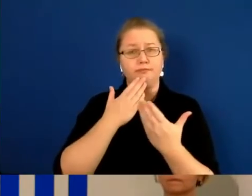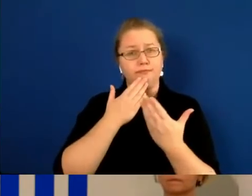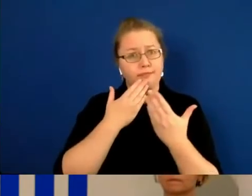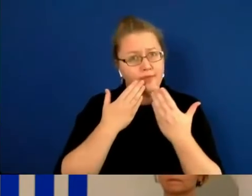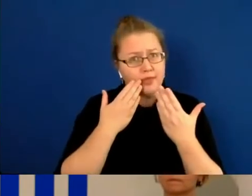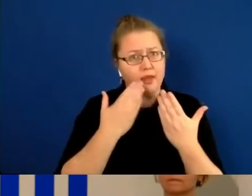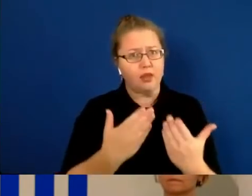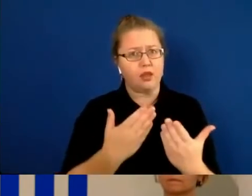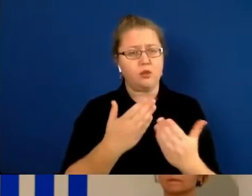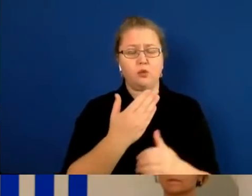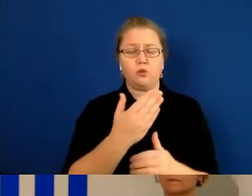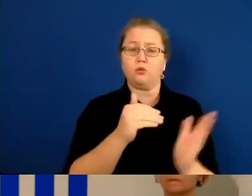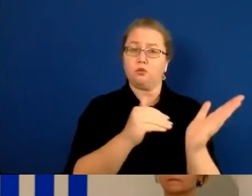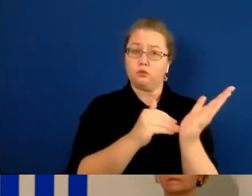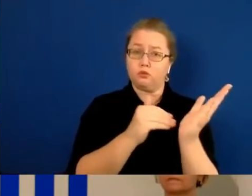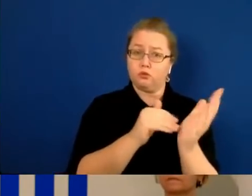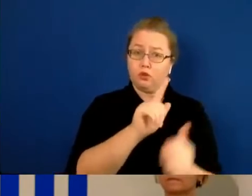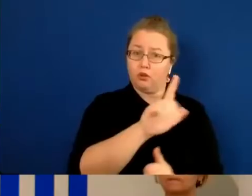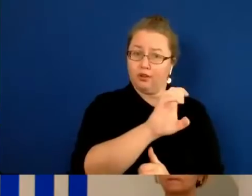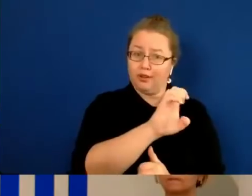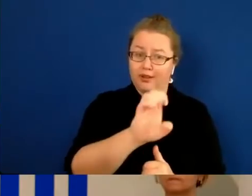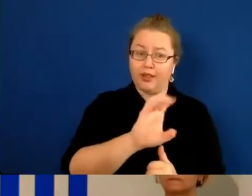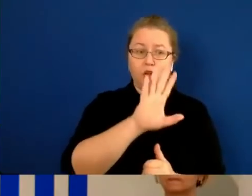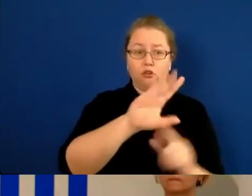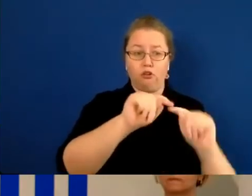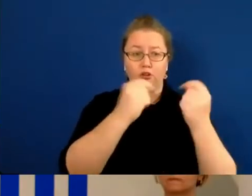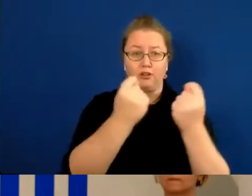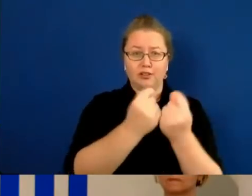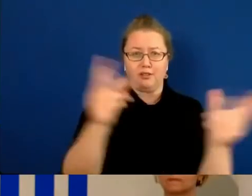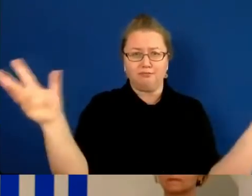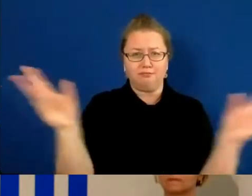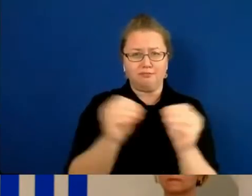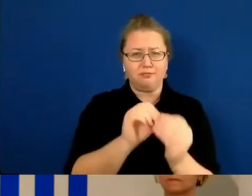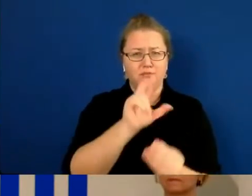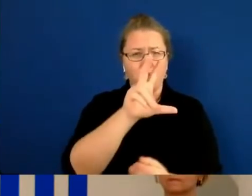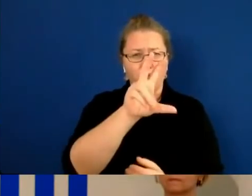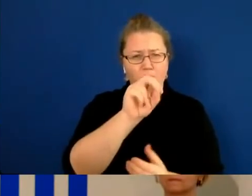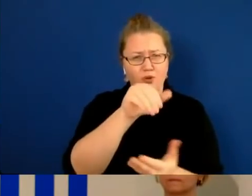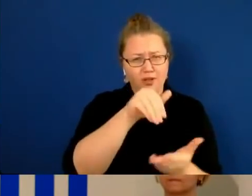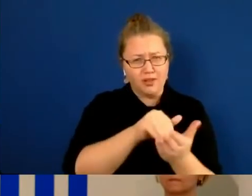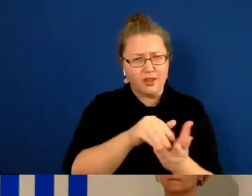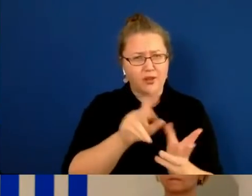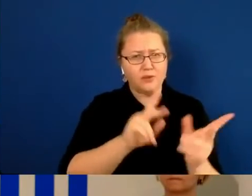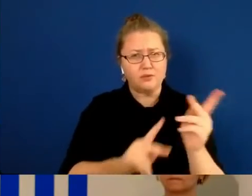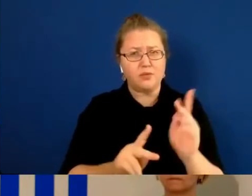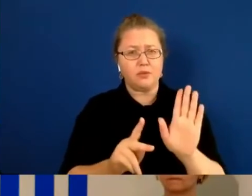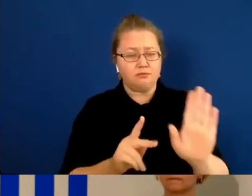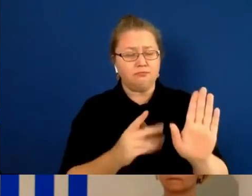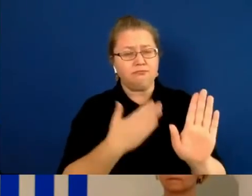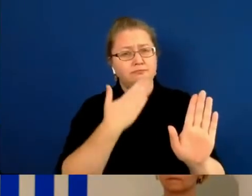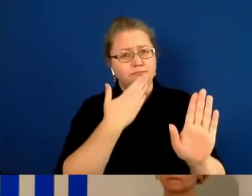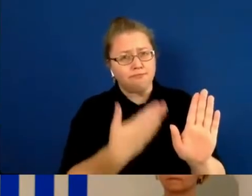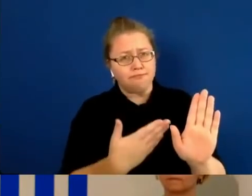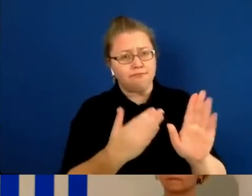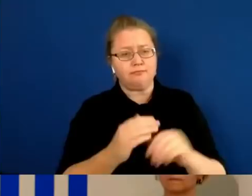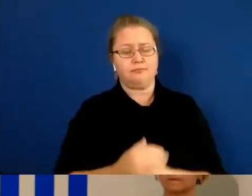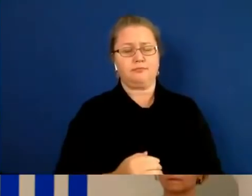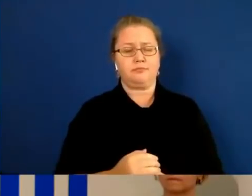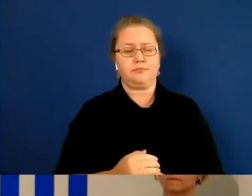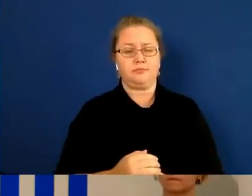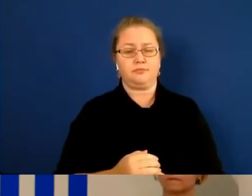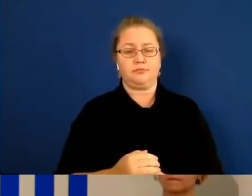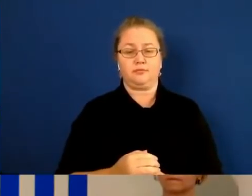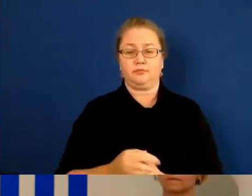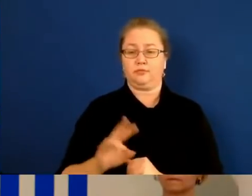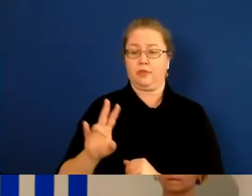and communities flare up in communities since the beginning of the pandemic. Tells us that COVID-19 is with us everywhere, and we